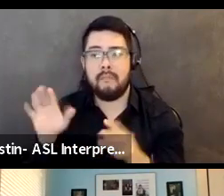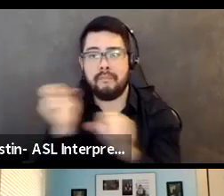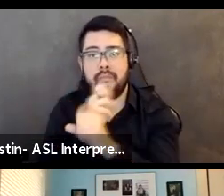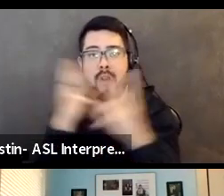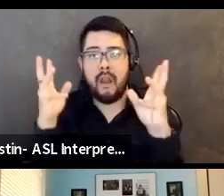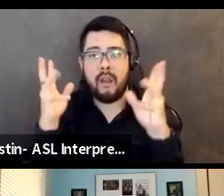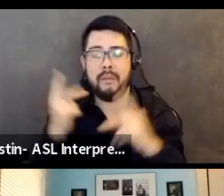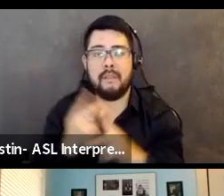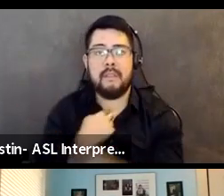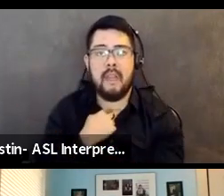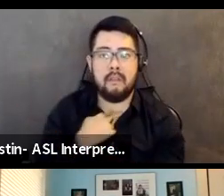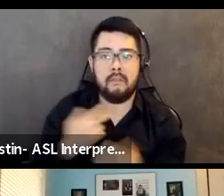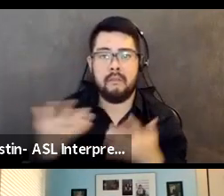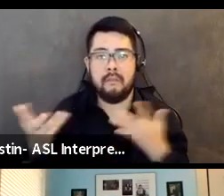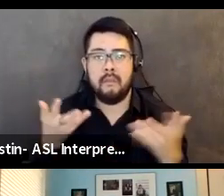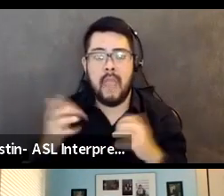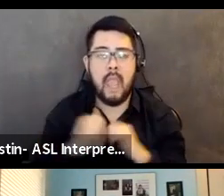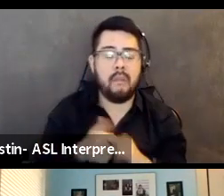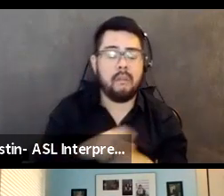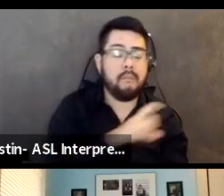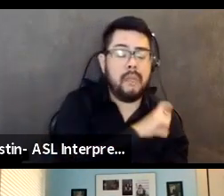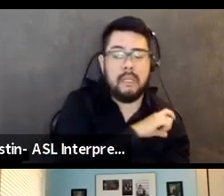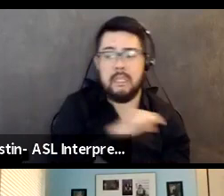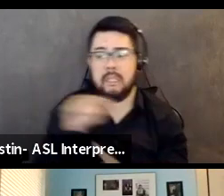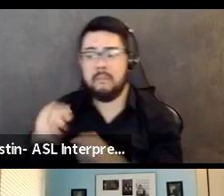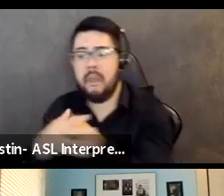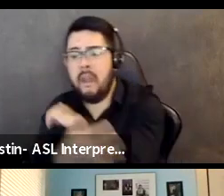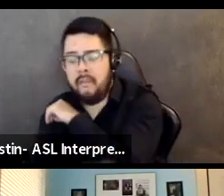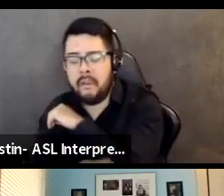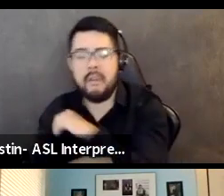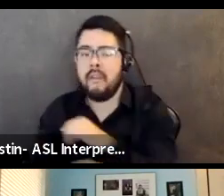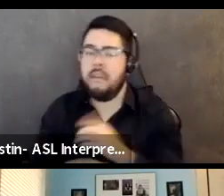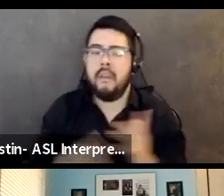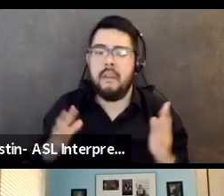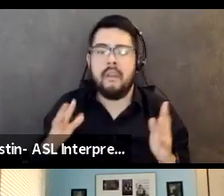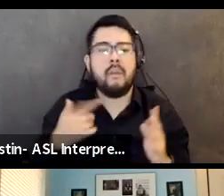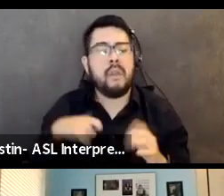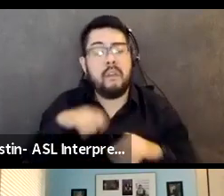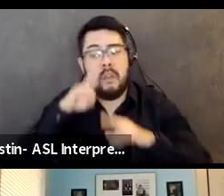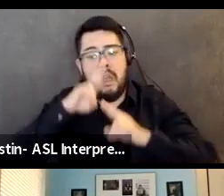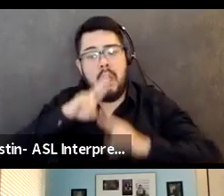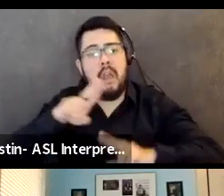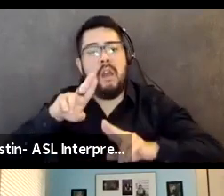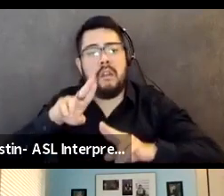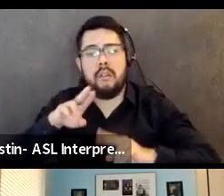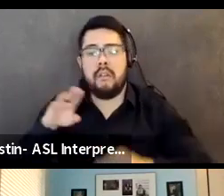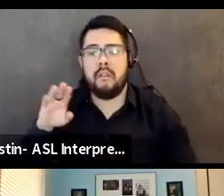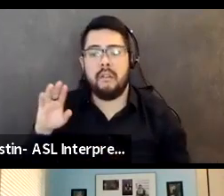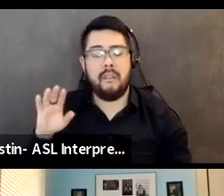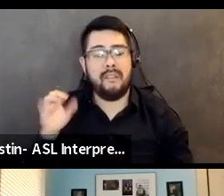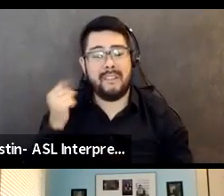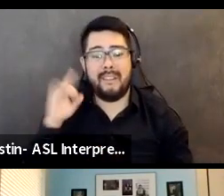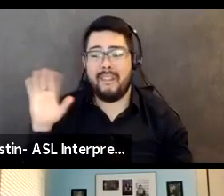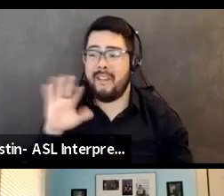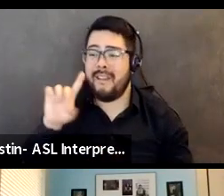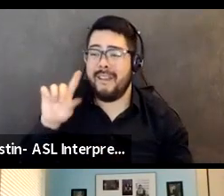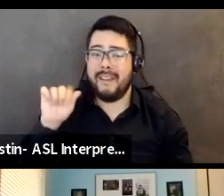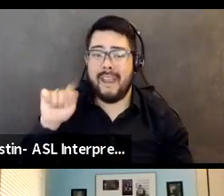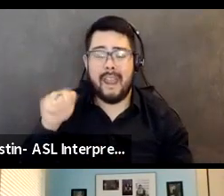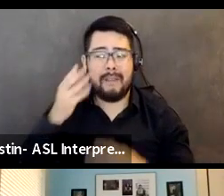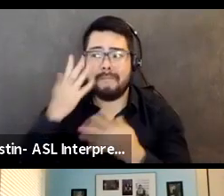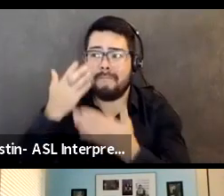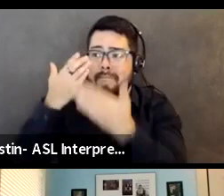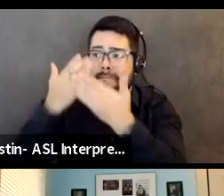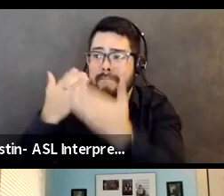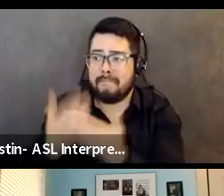that we should be honoring and listening to our youth rather than serving as barriers to their data informed demands and rather